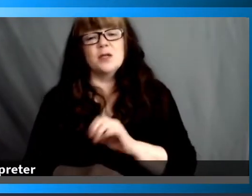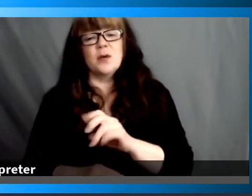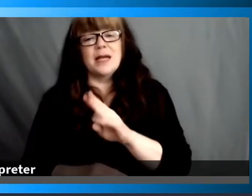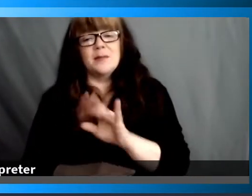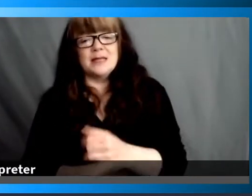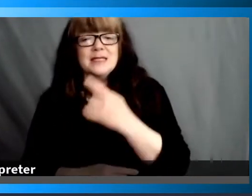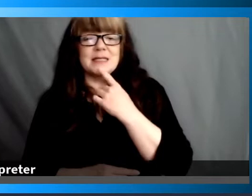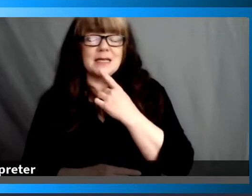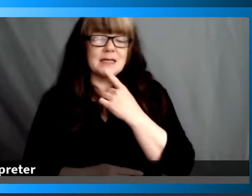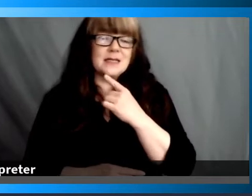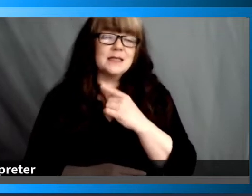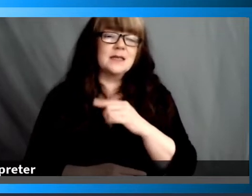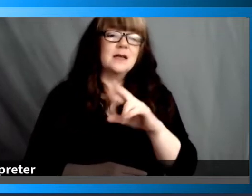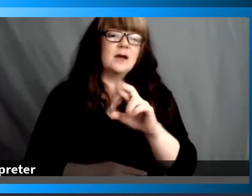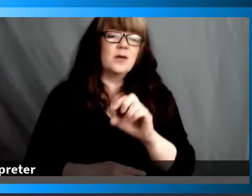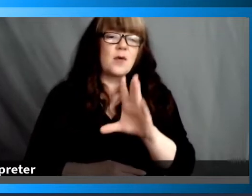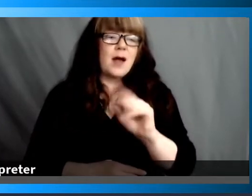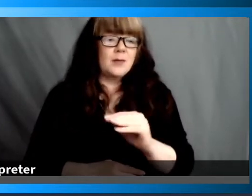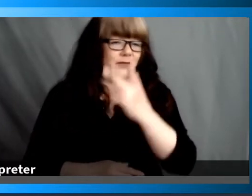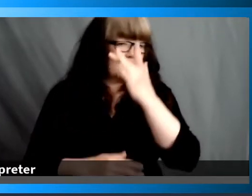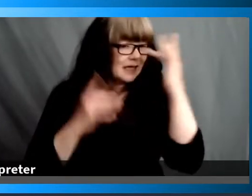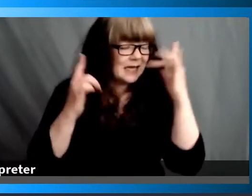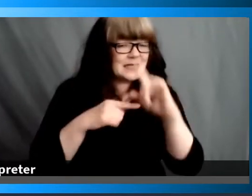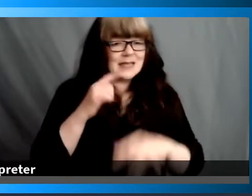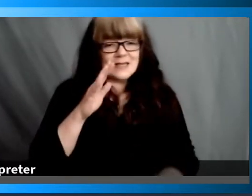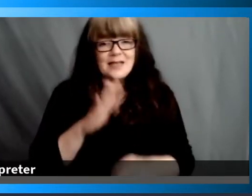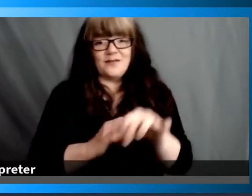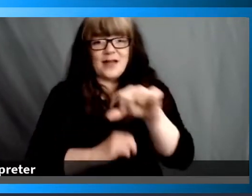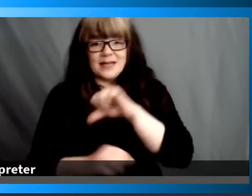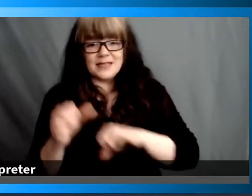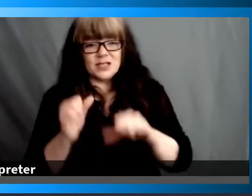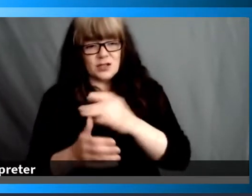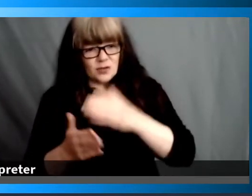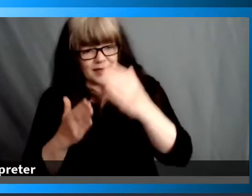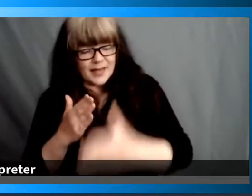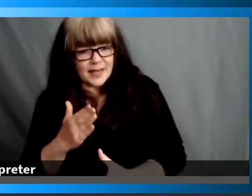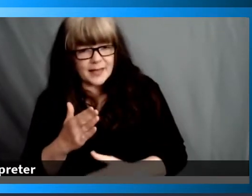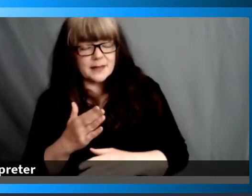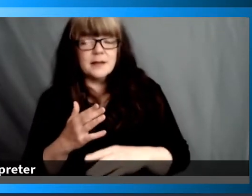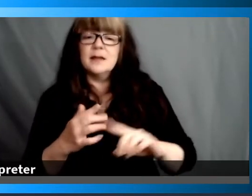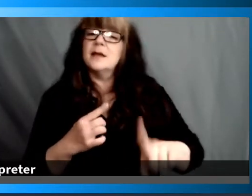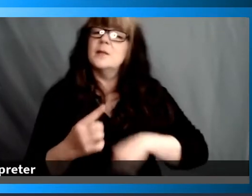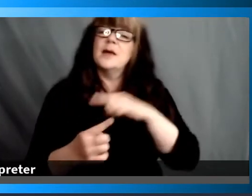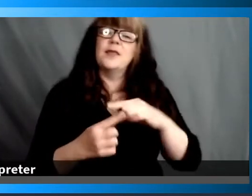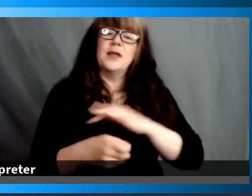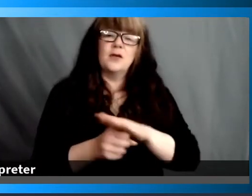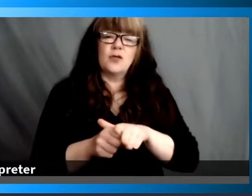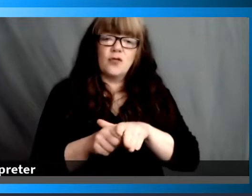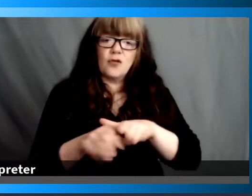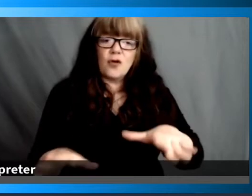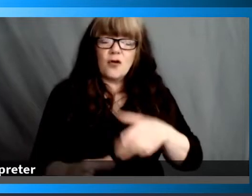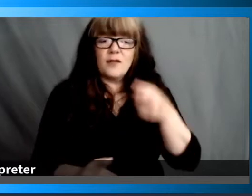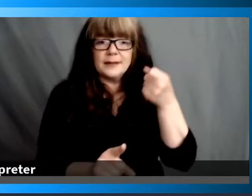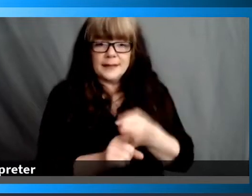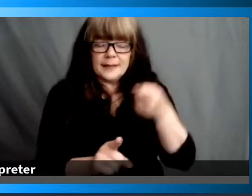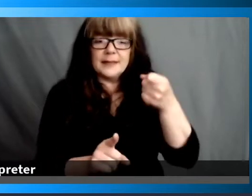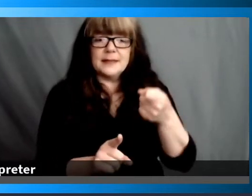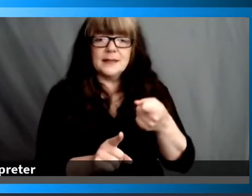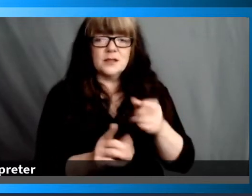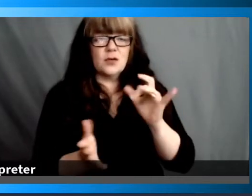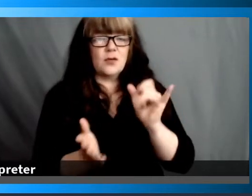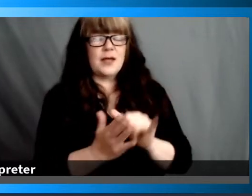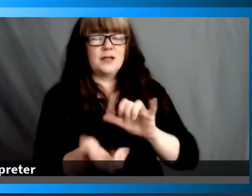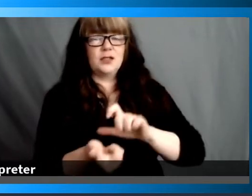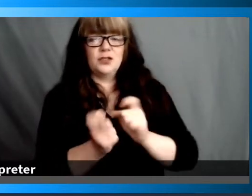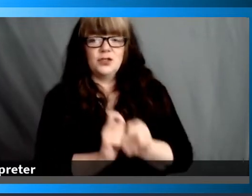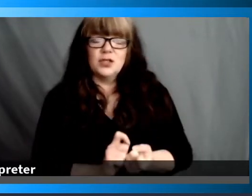other at the end and all these things. But then COVID hit, and it really changed Jeremy's outlook on relationships and